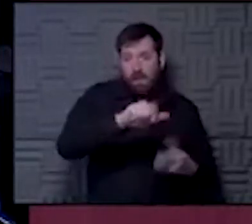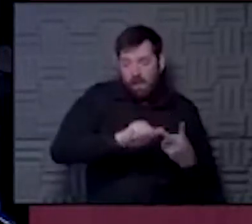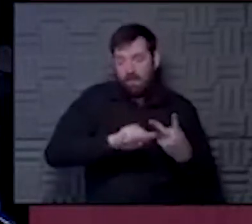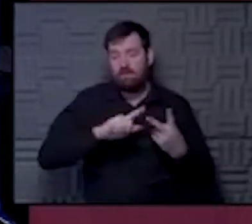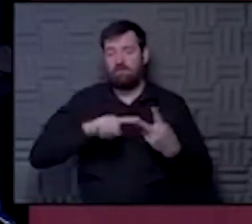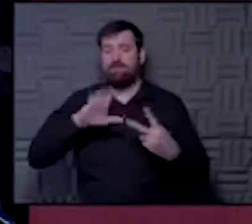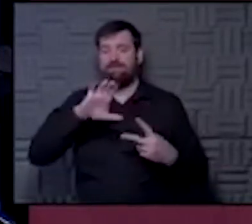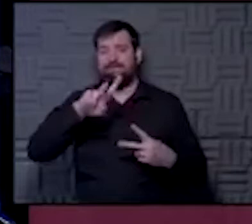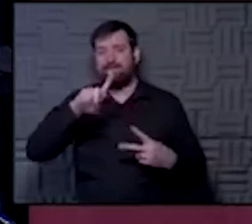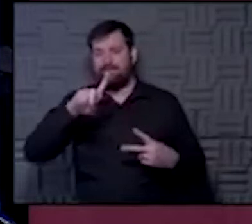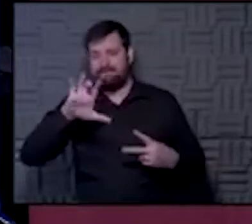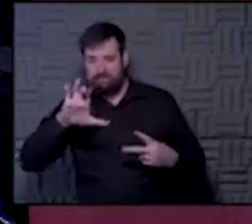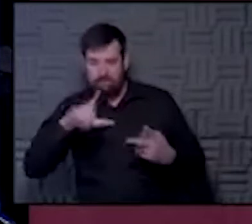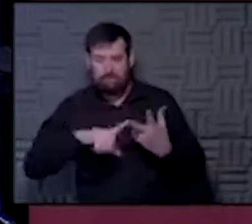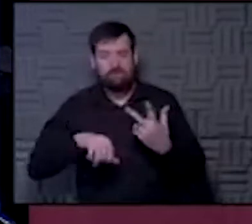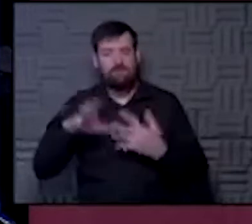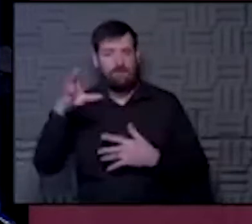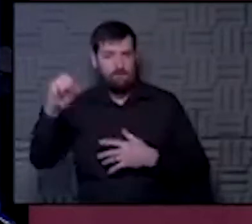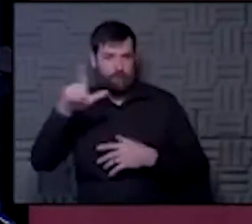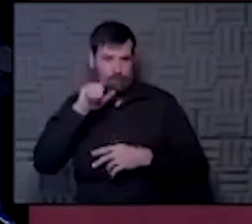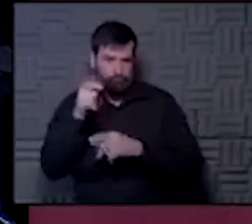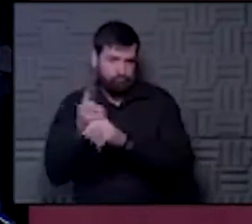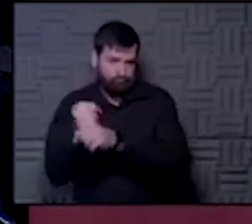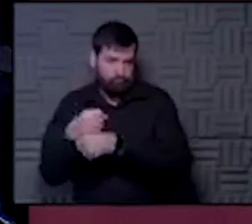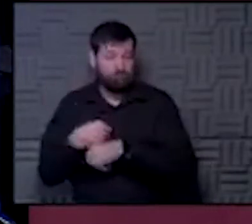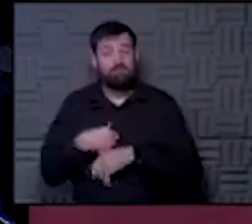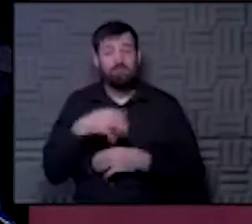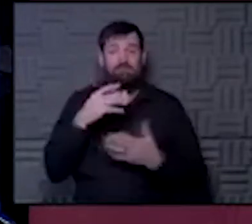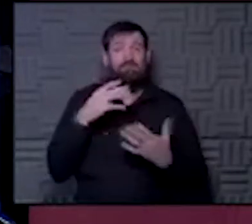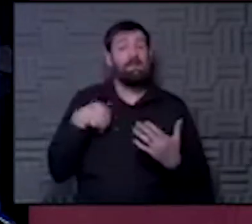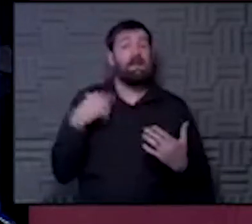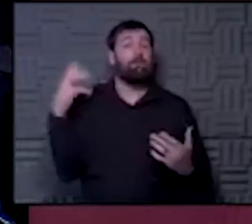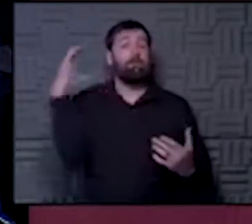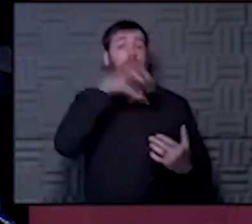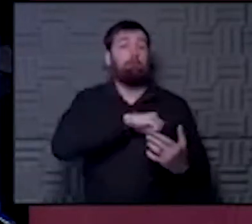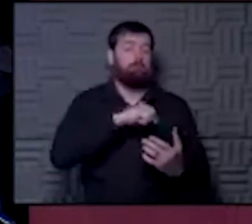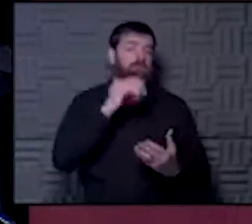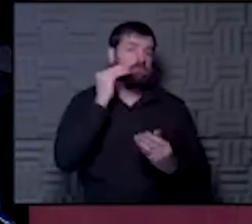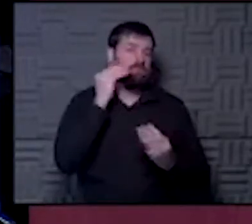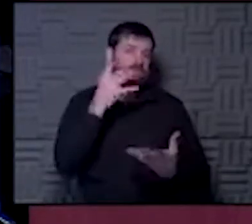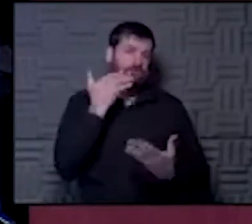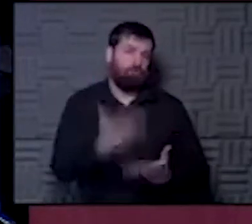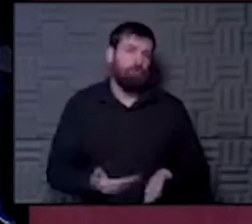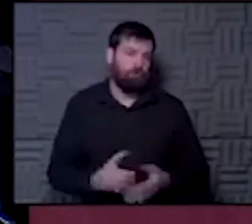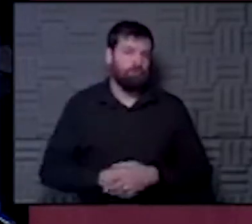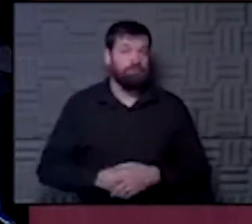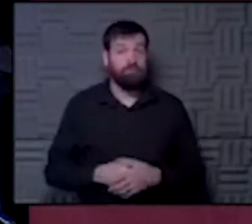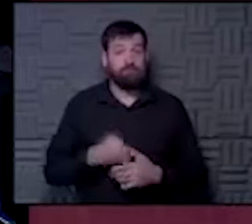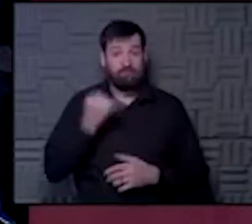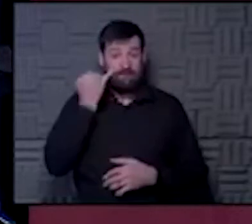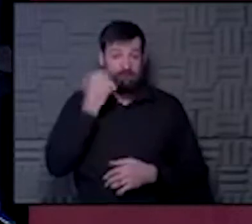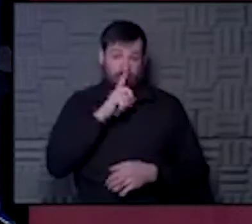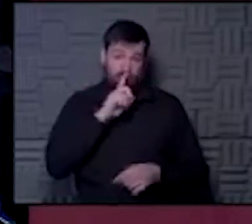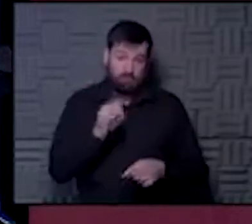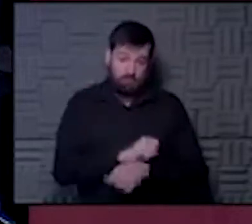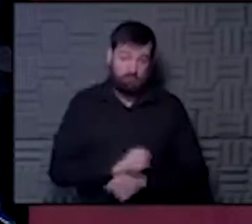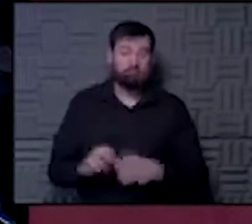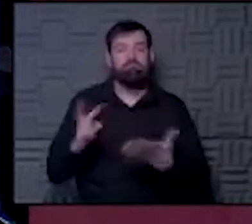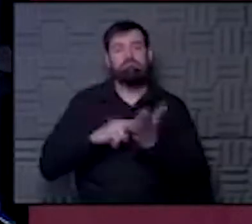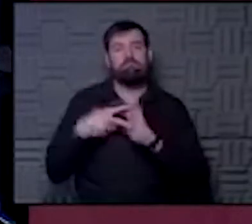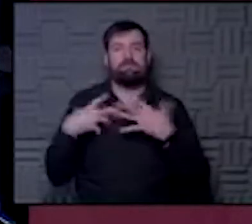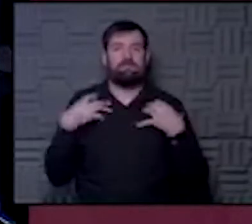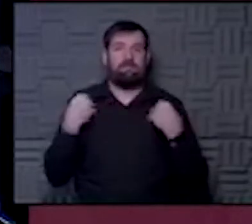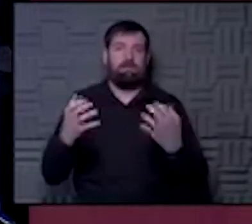CDC. So I'm going to venture a guess and say the data really is as good as they say it is. And if that's true, I think healthcare workers are going